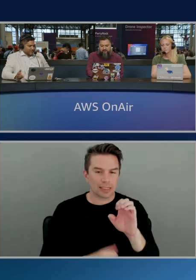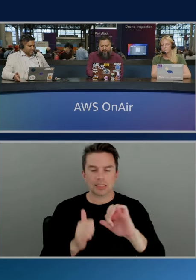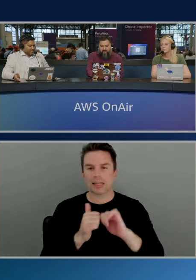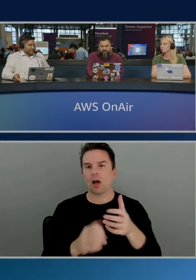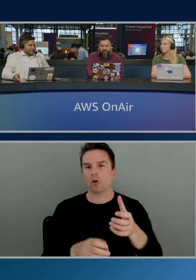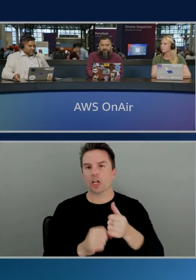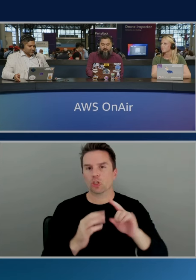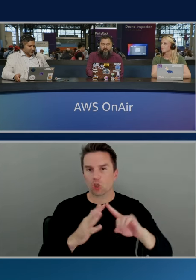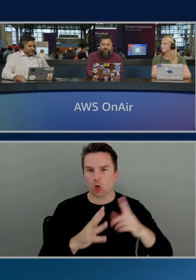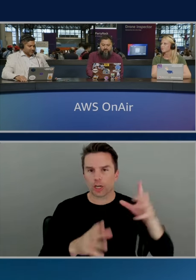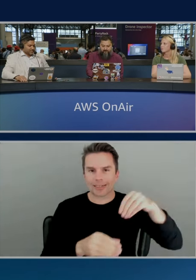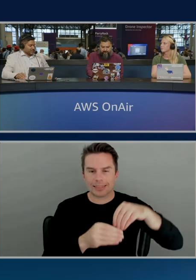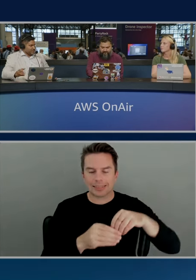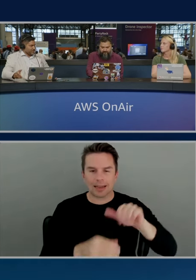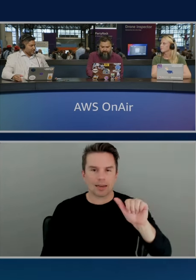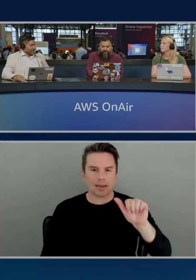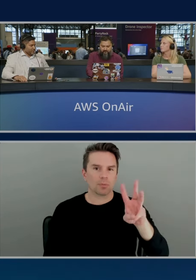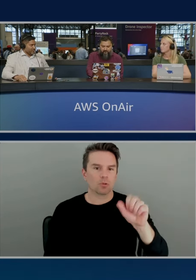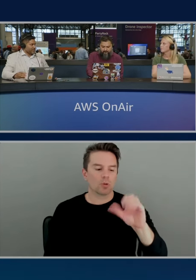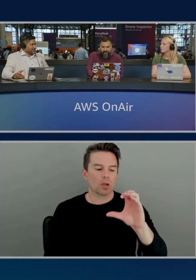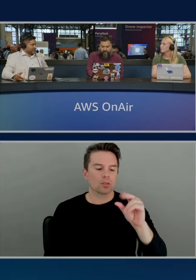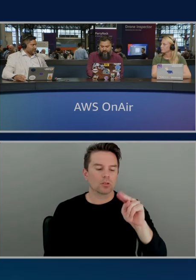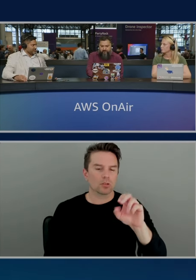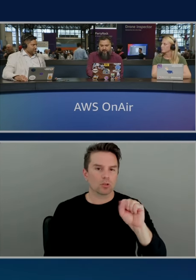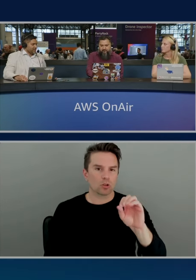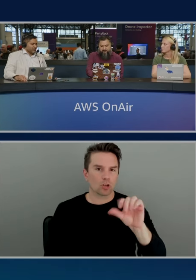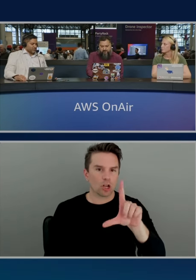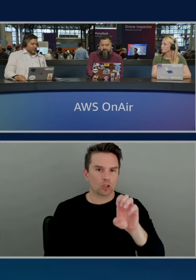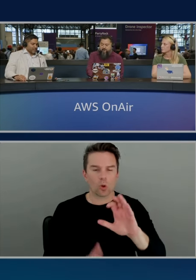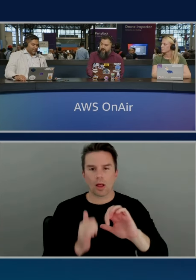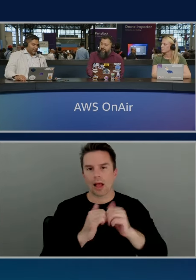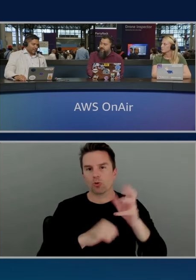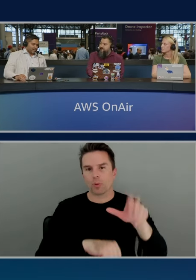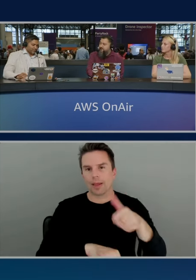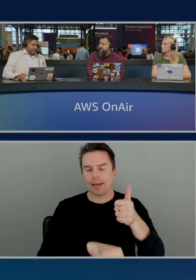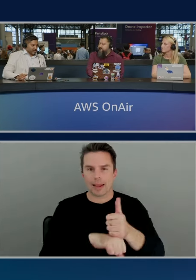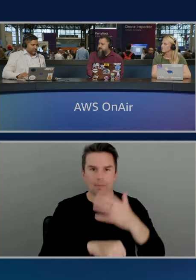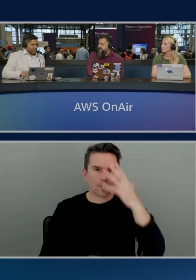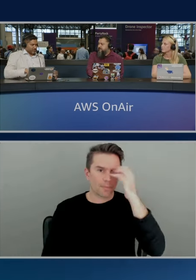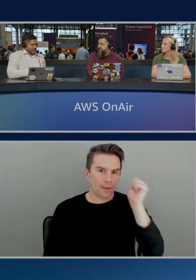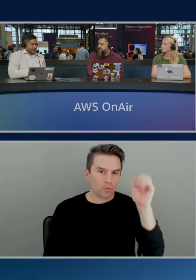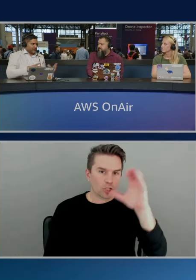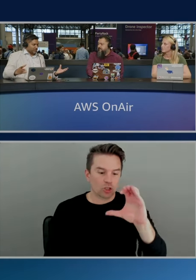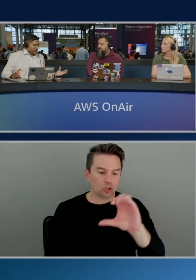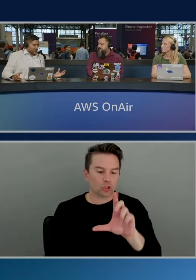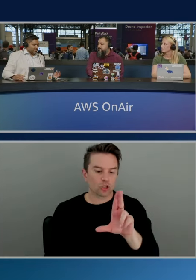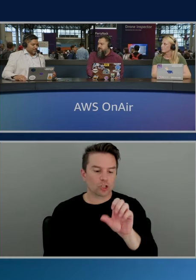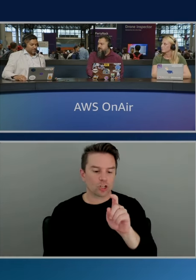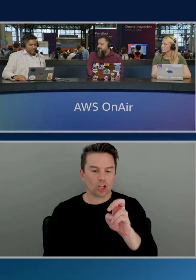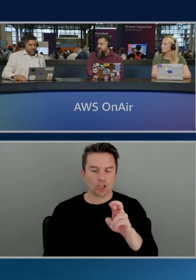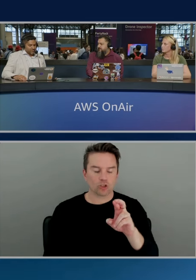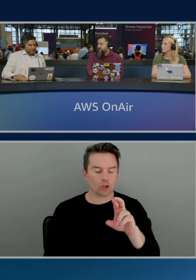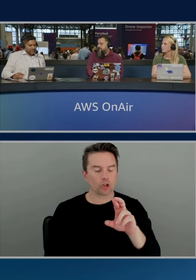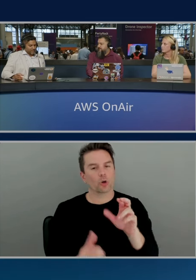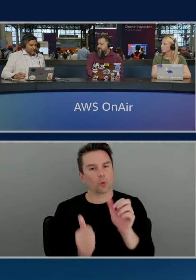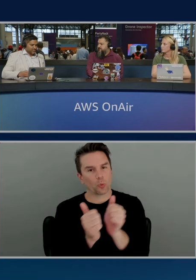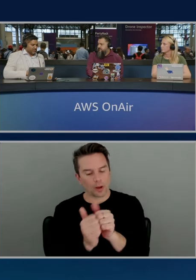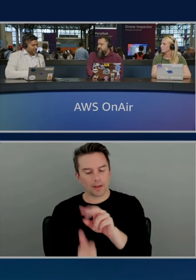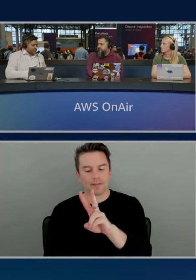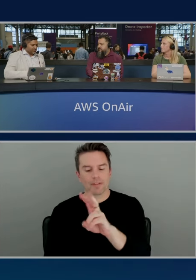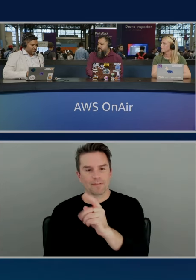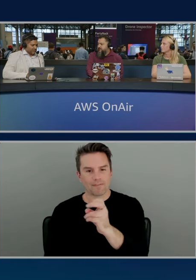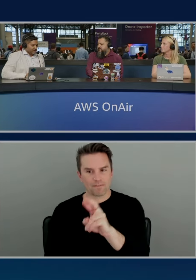the MemoryDB cluster and actually enable it for vector search. So right now, when you create a new MemoryDB